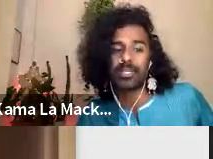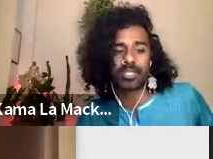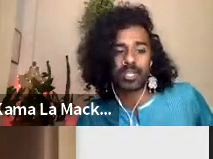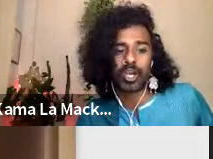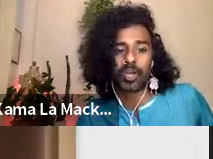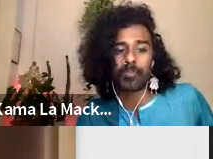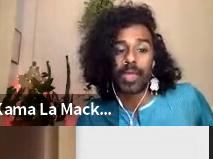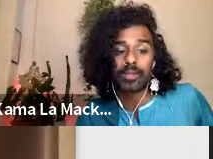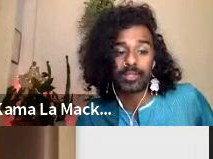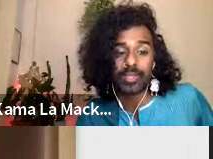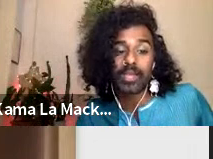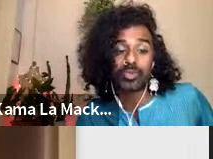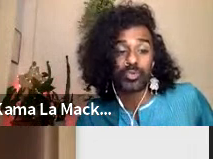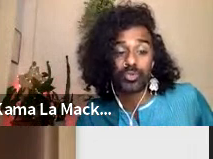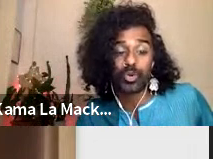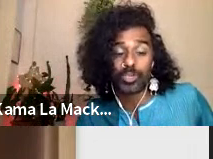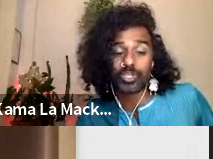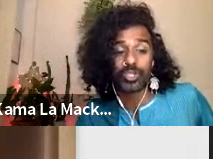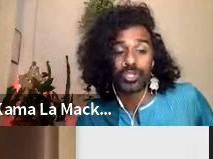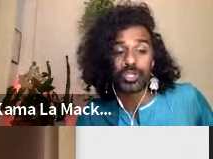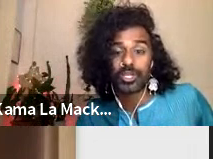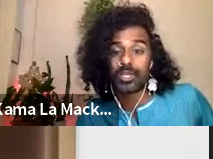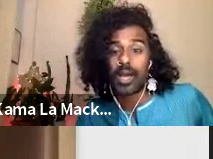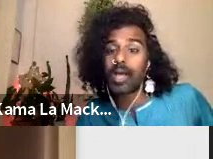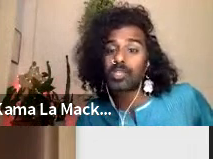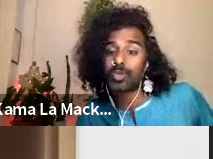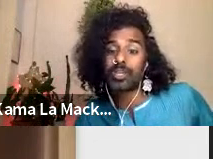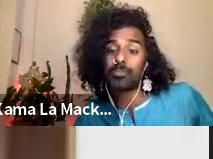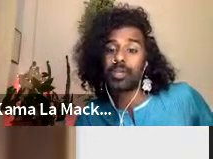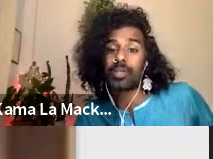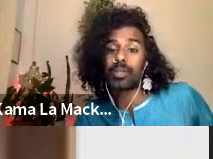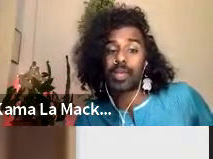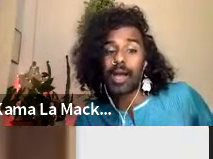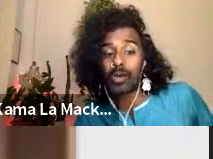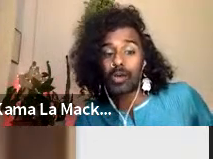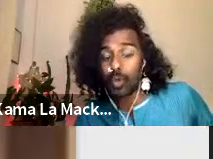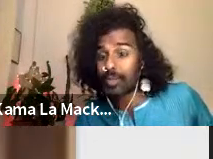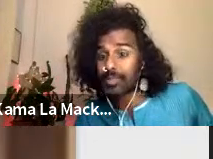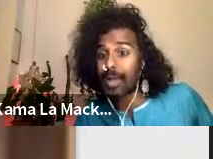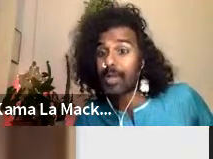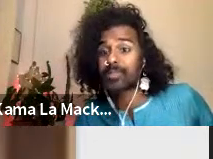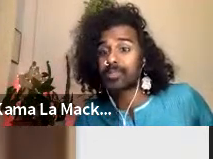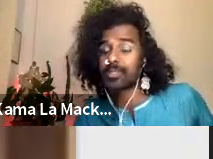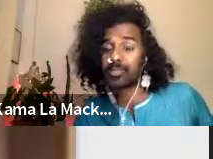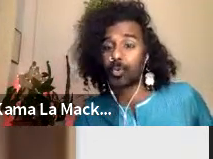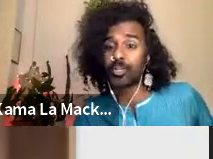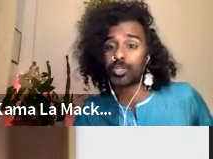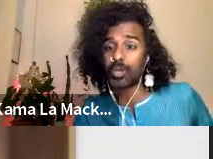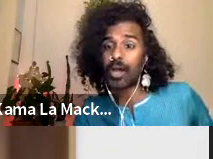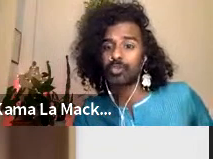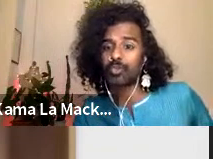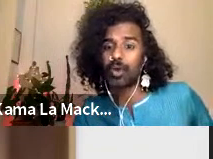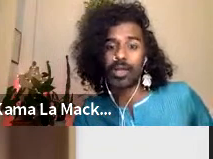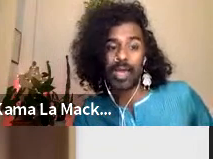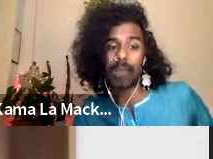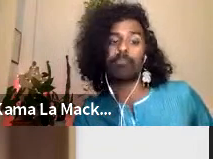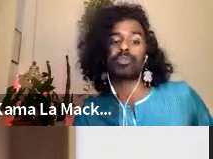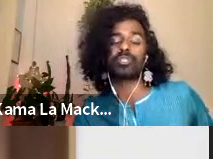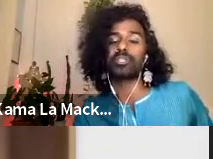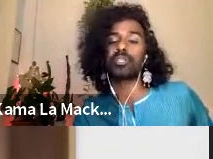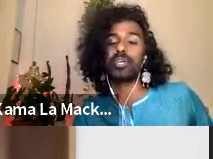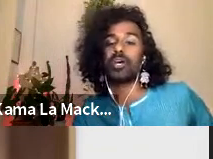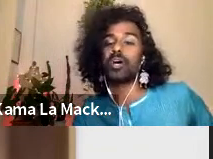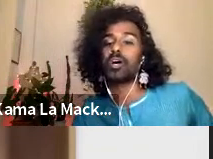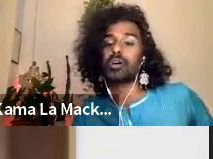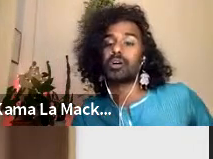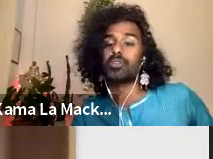a stage. So the question has really been like, how do I dance this poetry? How do I